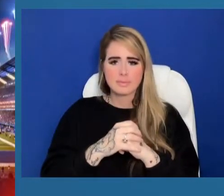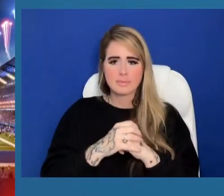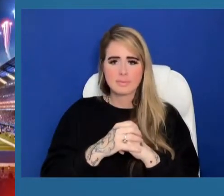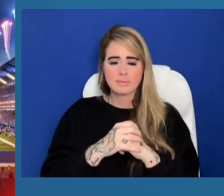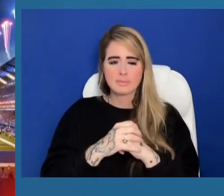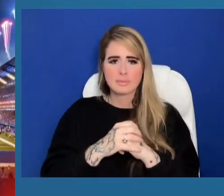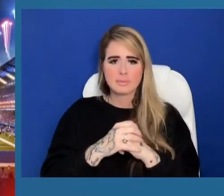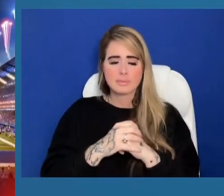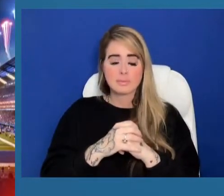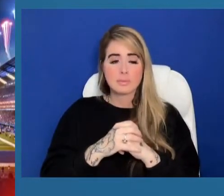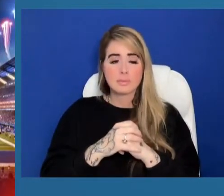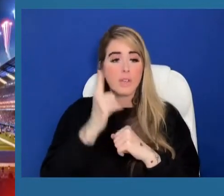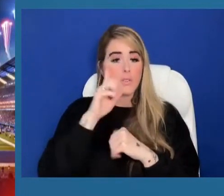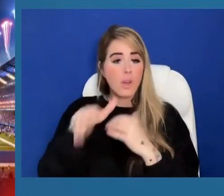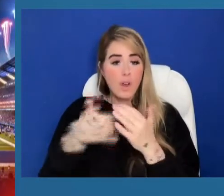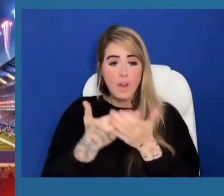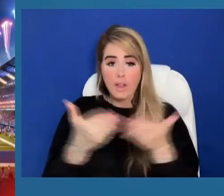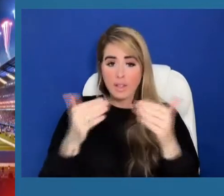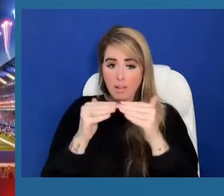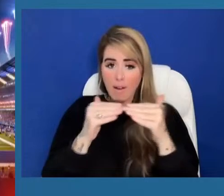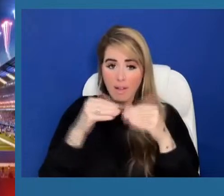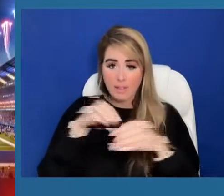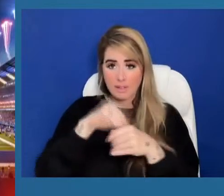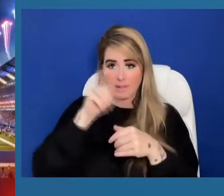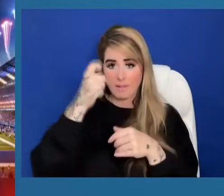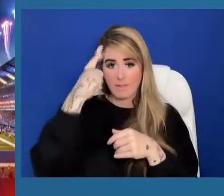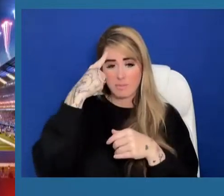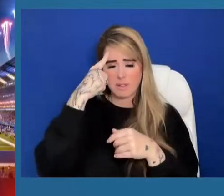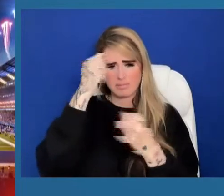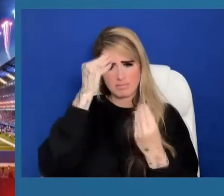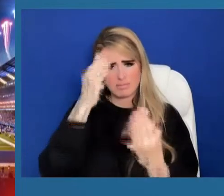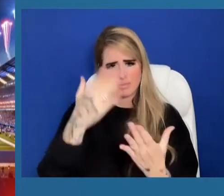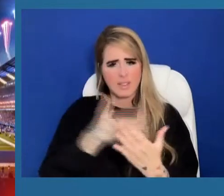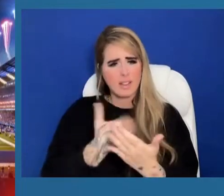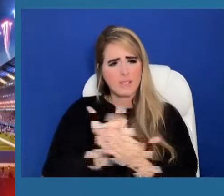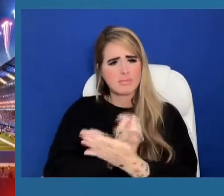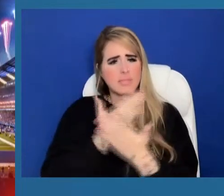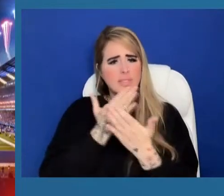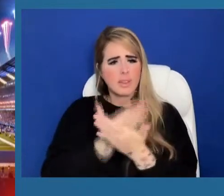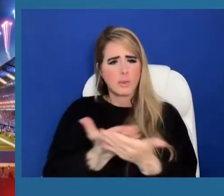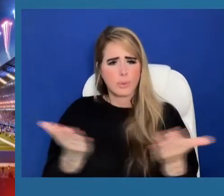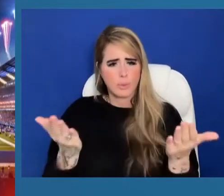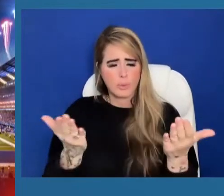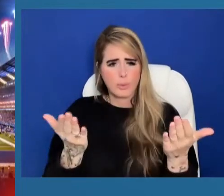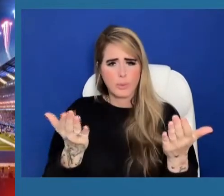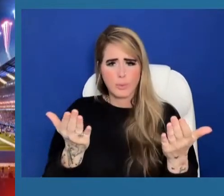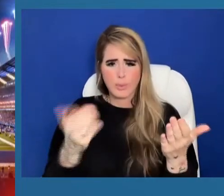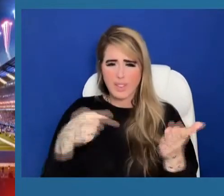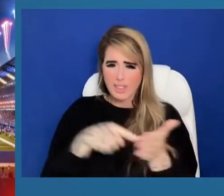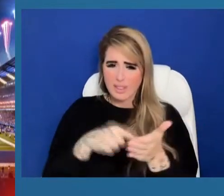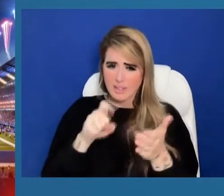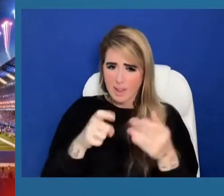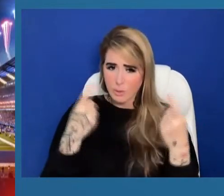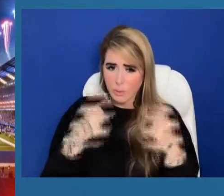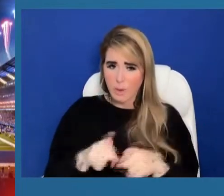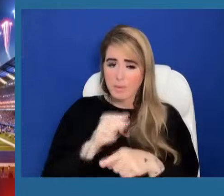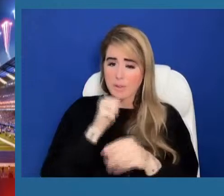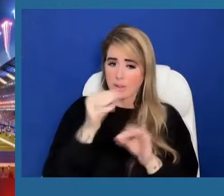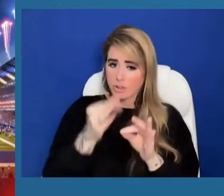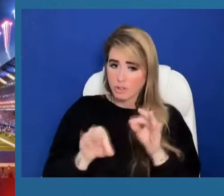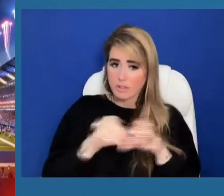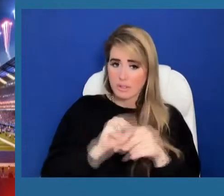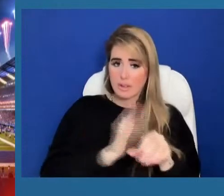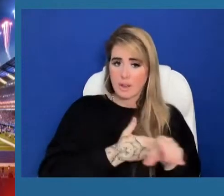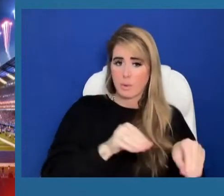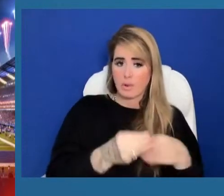So to all my colleagues in government, I thank you. This was an effort that had to happen not just in our offices, but